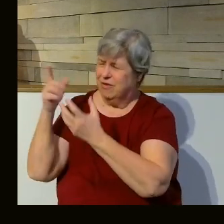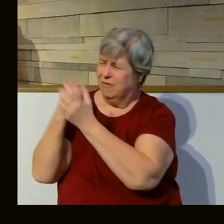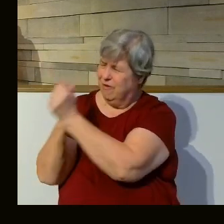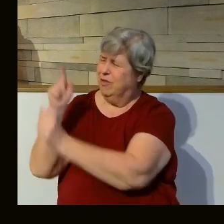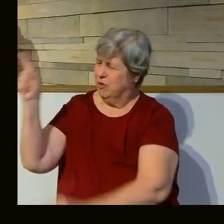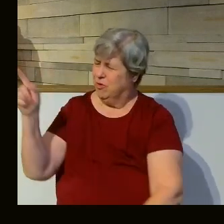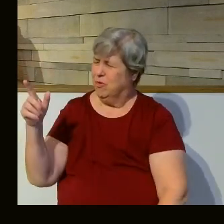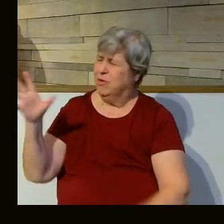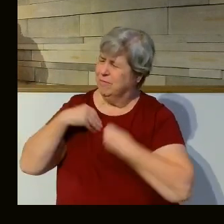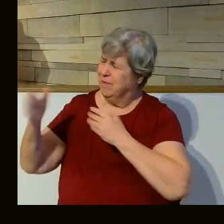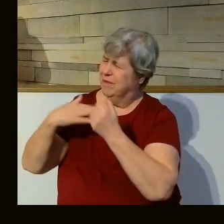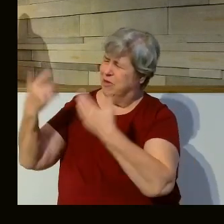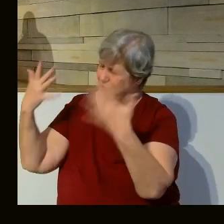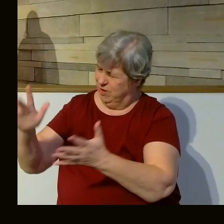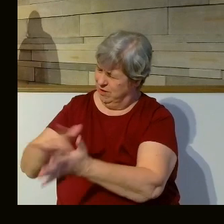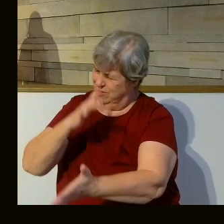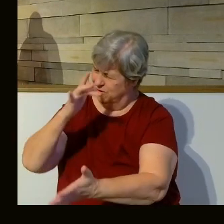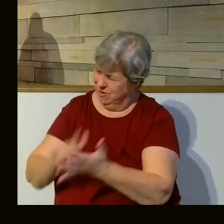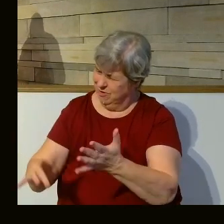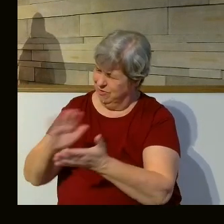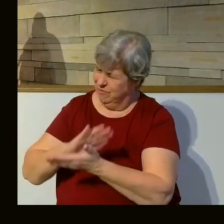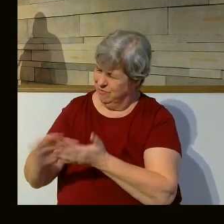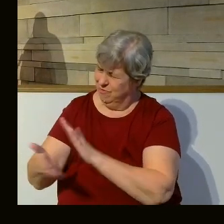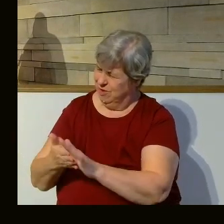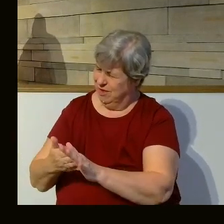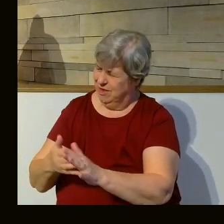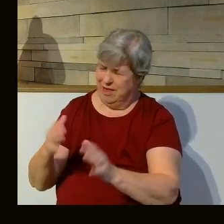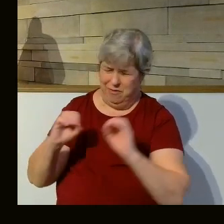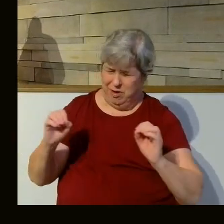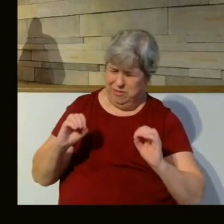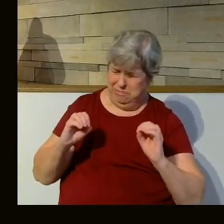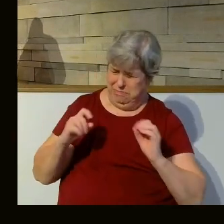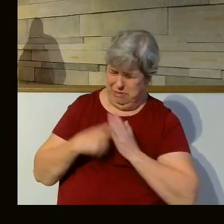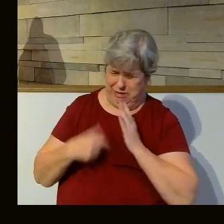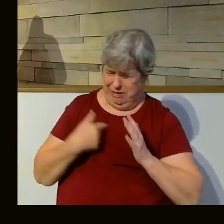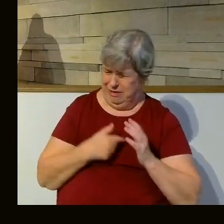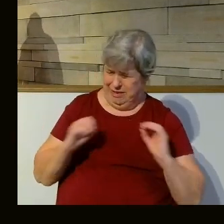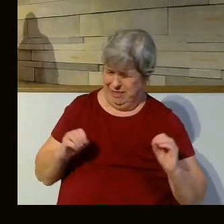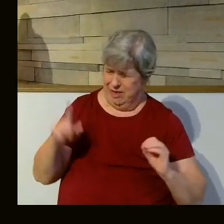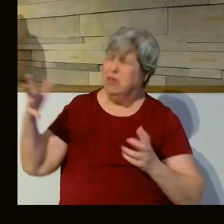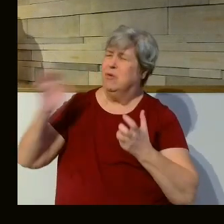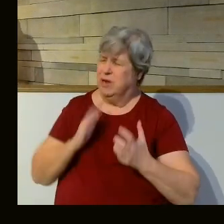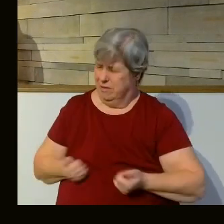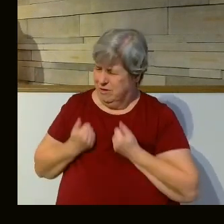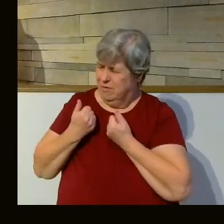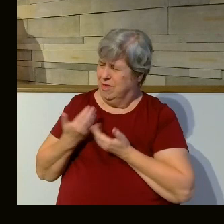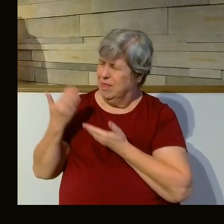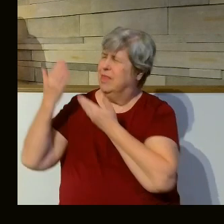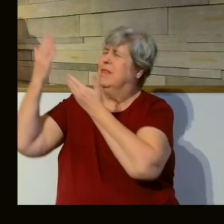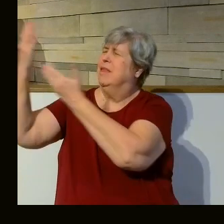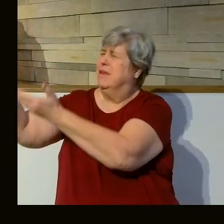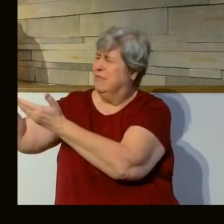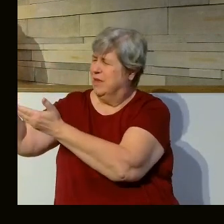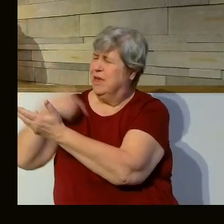salvation, that though you paid it all and there's no cost for us to receive your salvation, you want our lives. May we be obedient to give